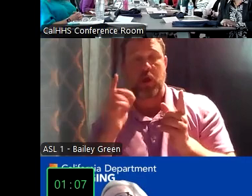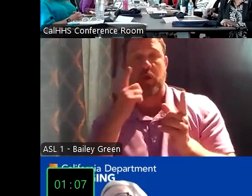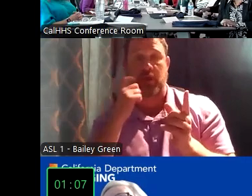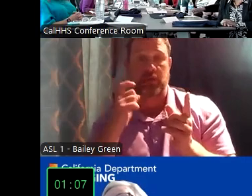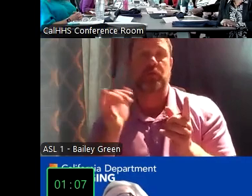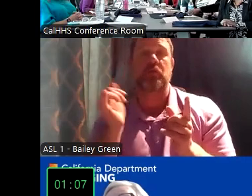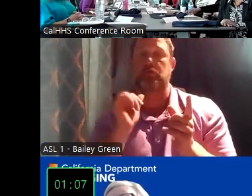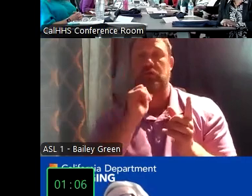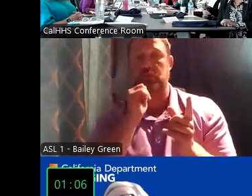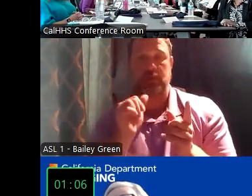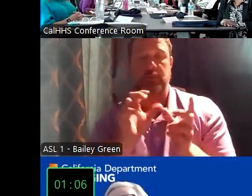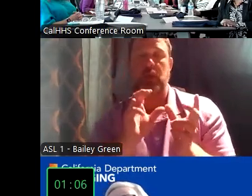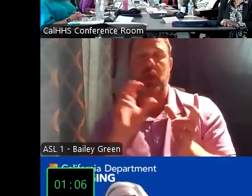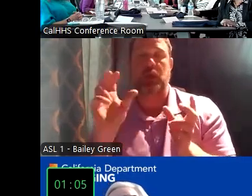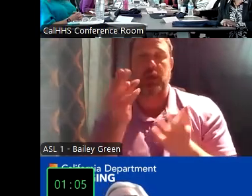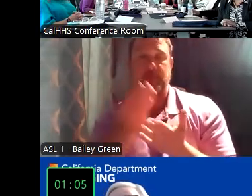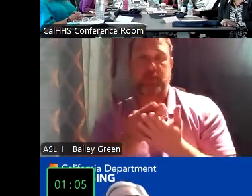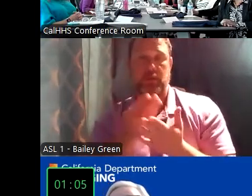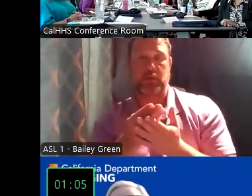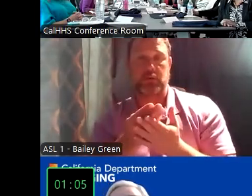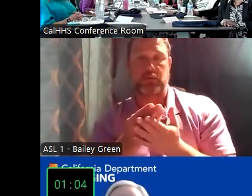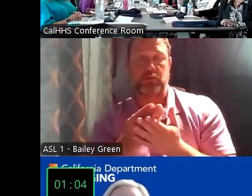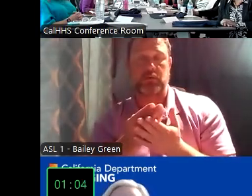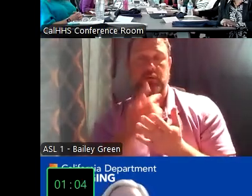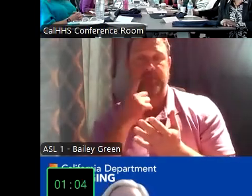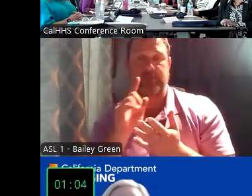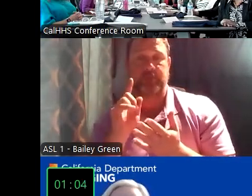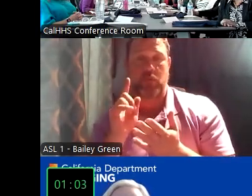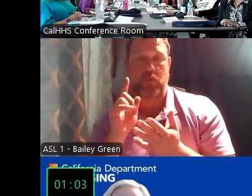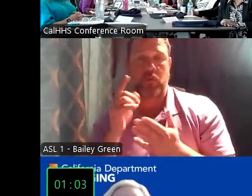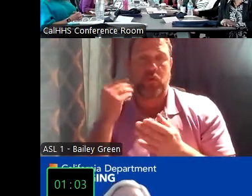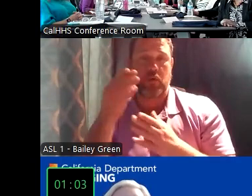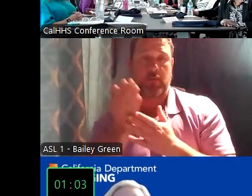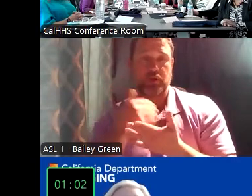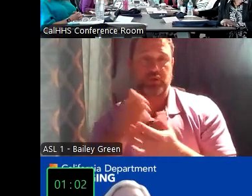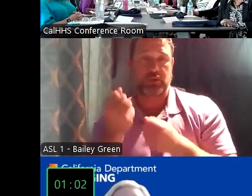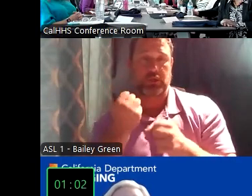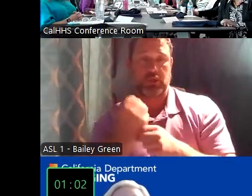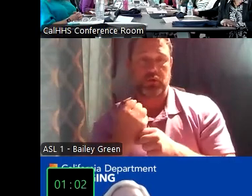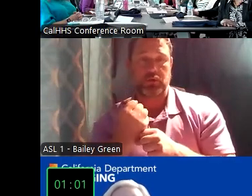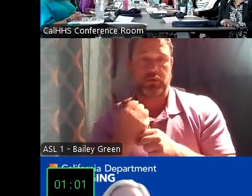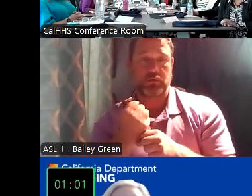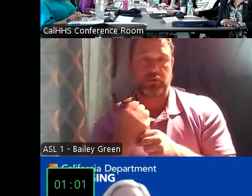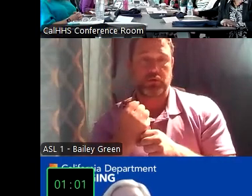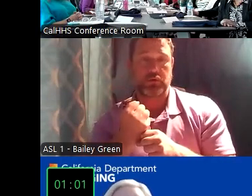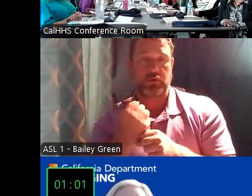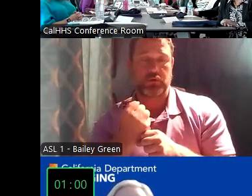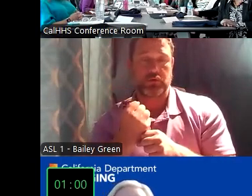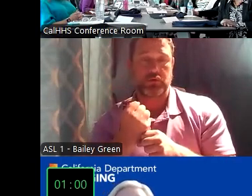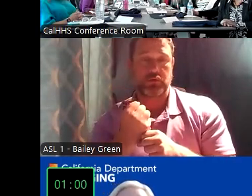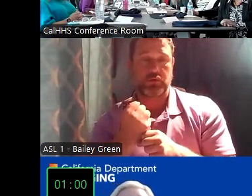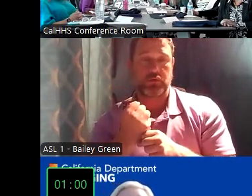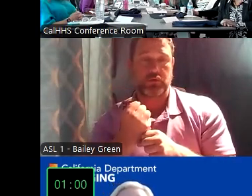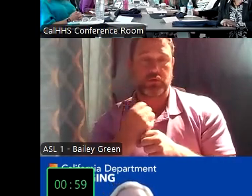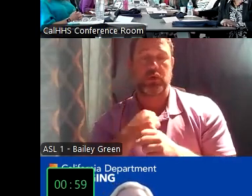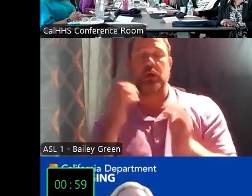have not been allocated funding for the upcoming budget year, even though we actually had